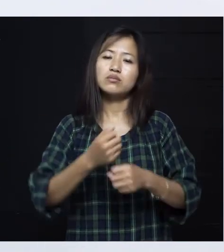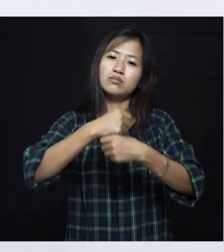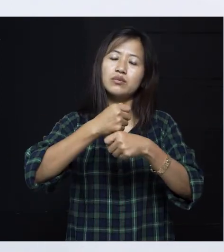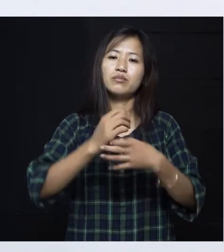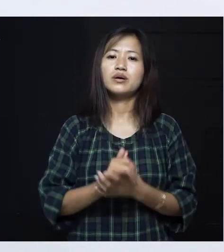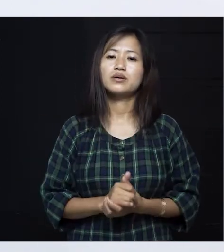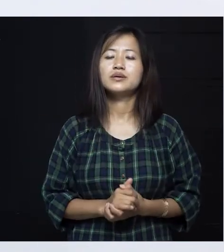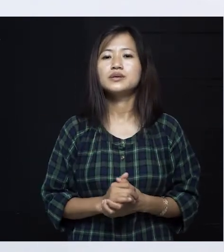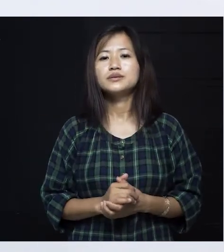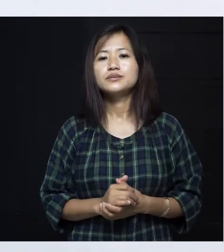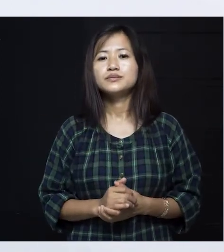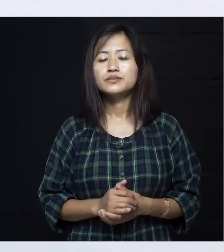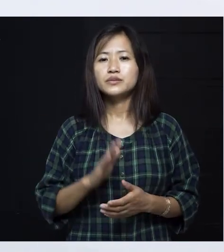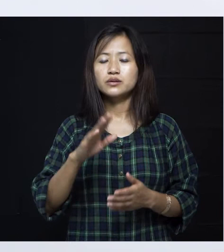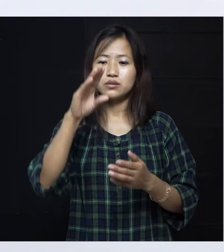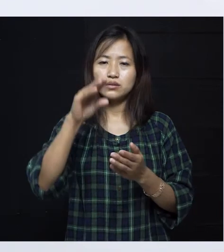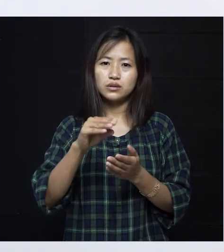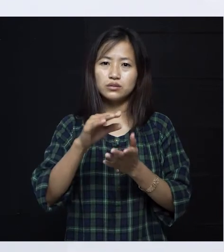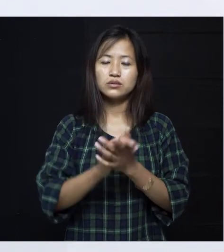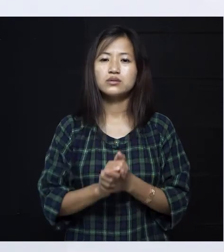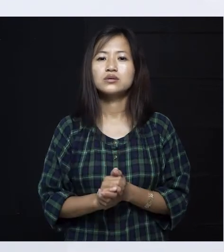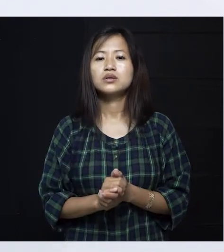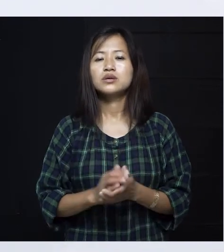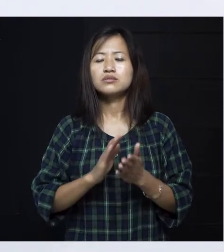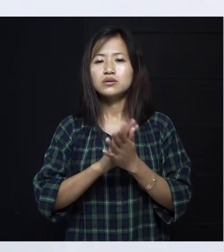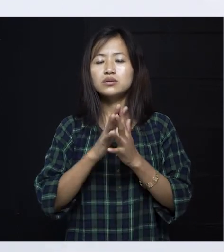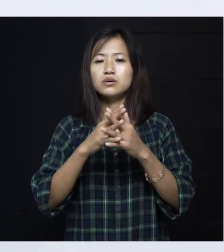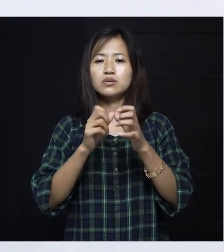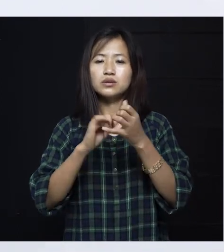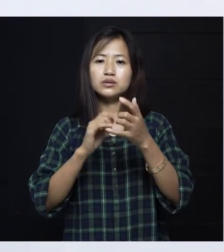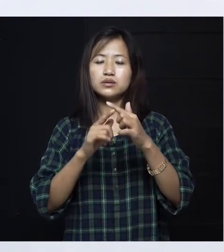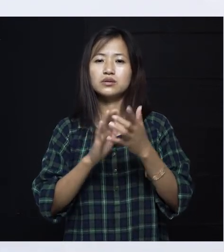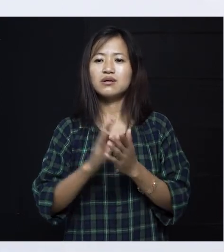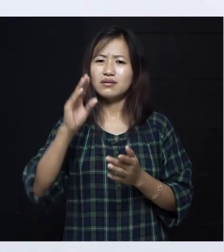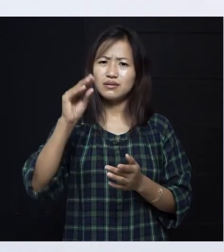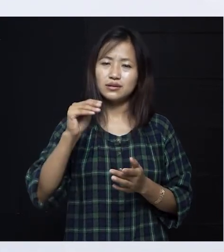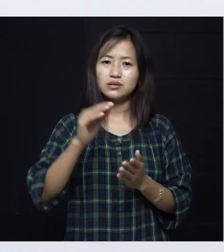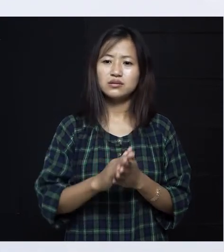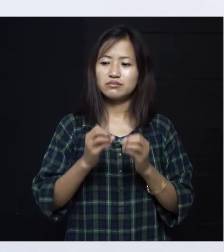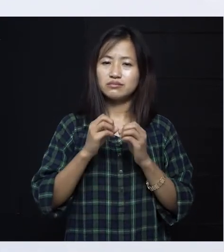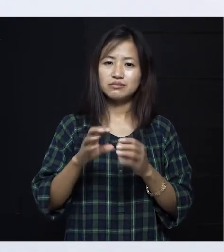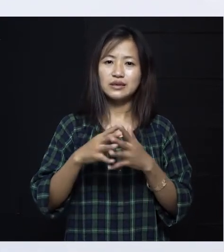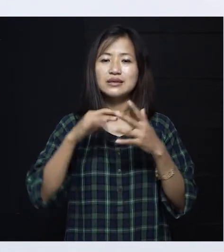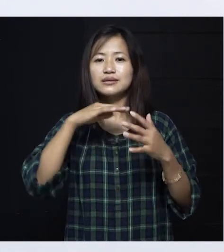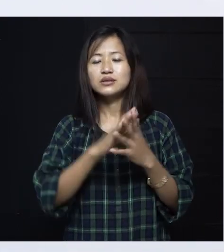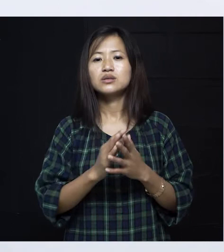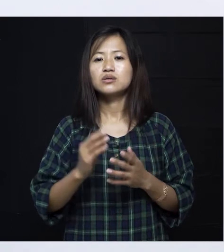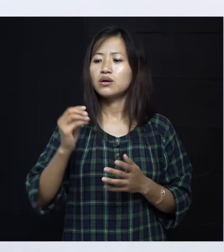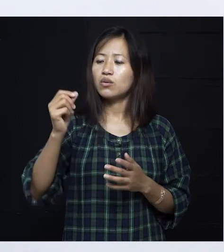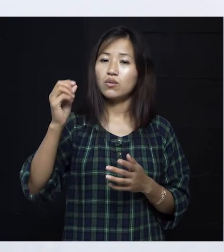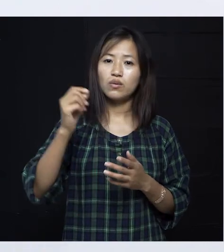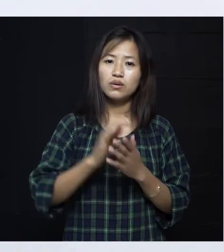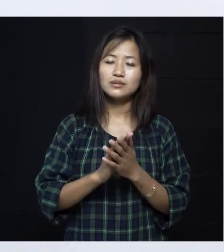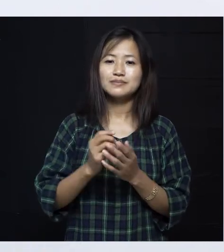constructed. Then this also reduces the wastage. Okay, there is less waste of this oil